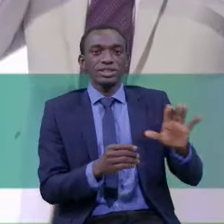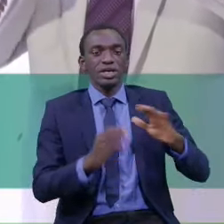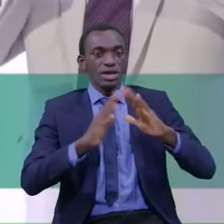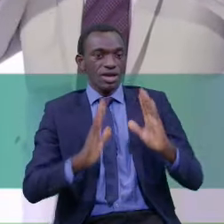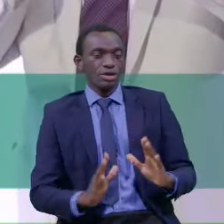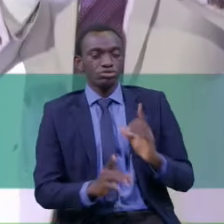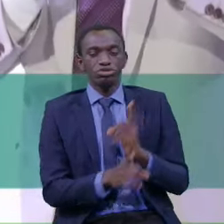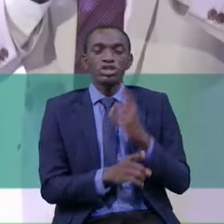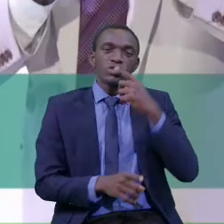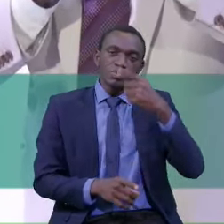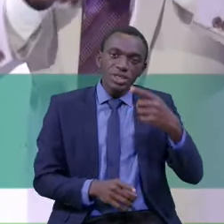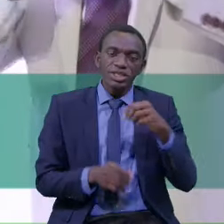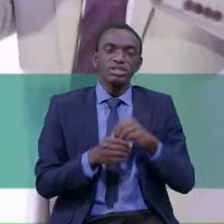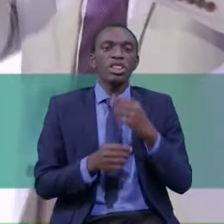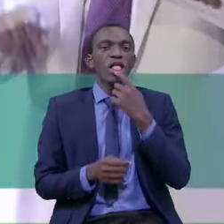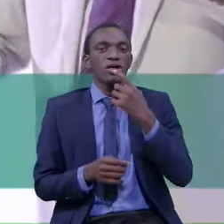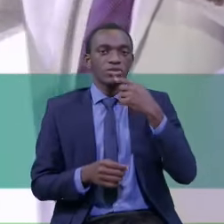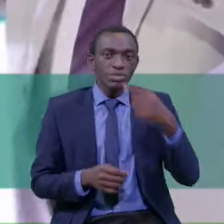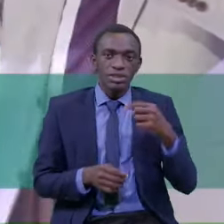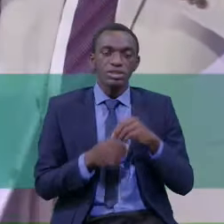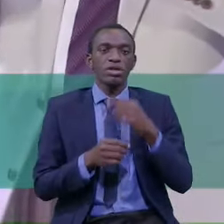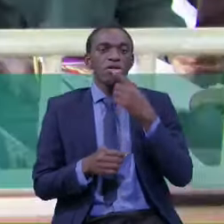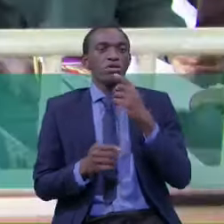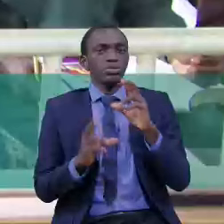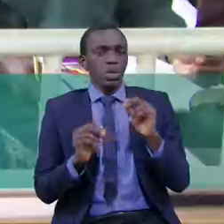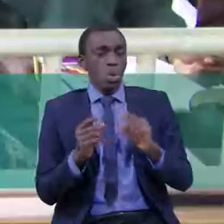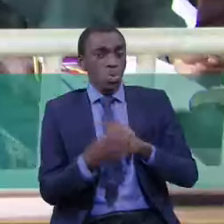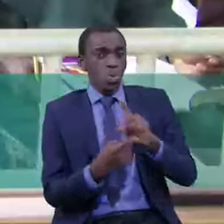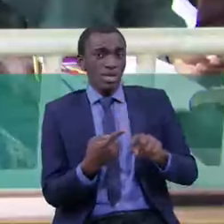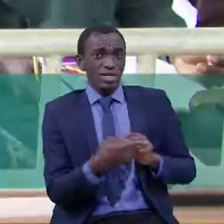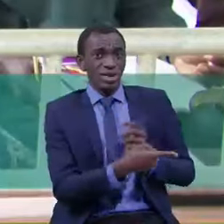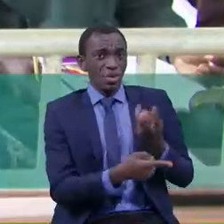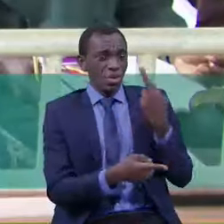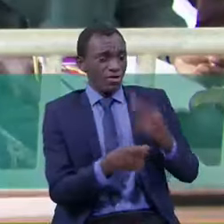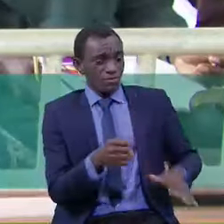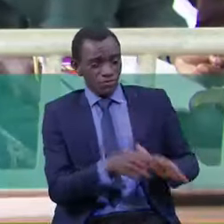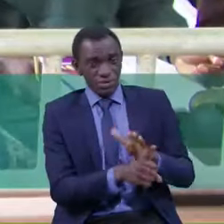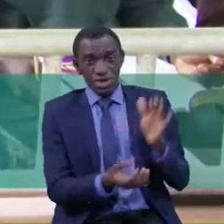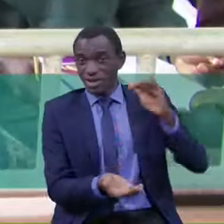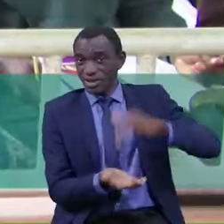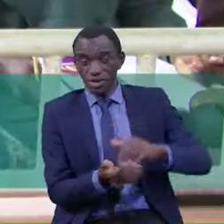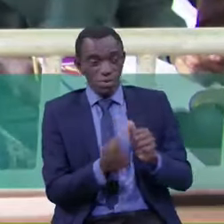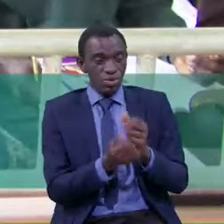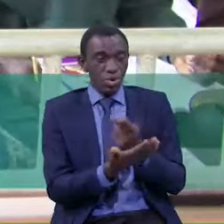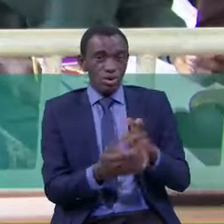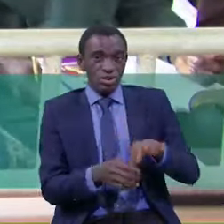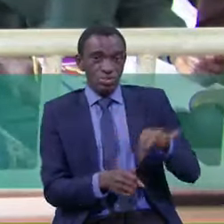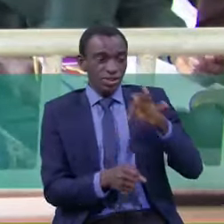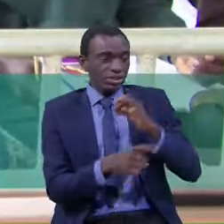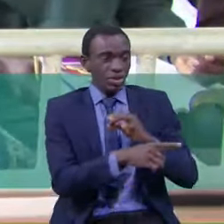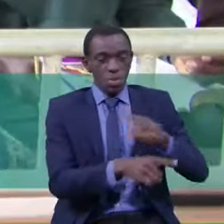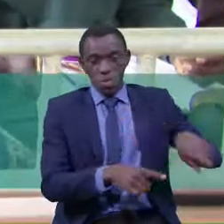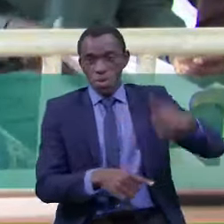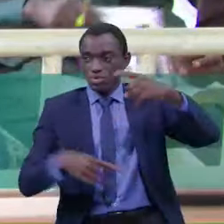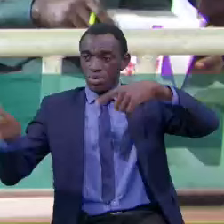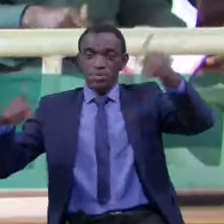were filled again, filled afresh with the Holy Ghost, they went out and they spoke the word